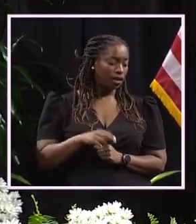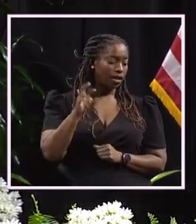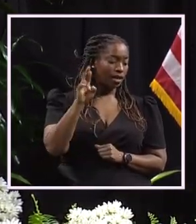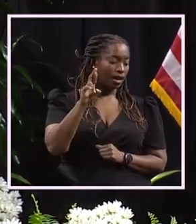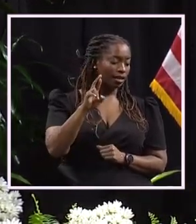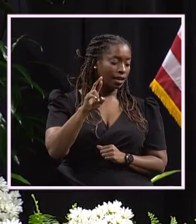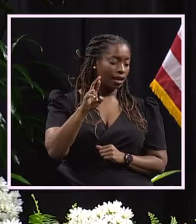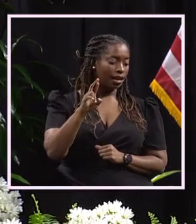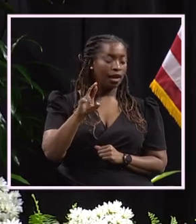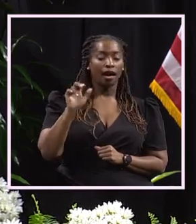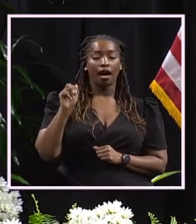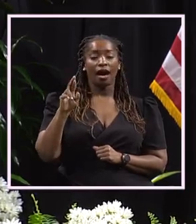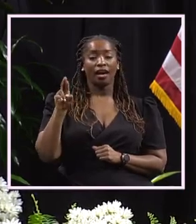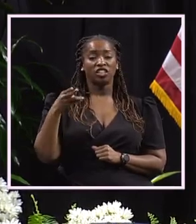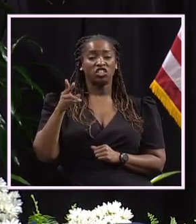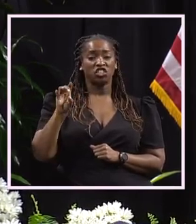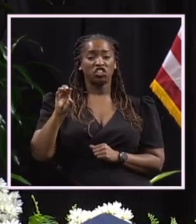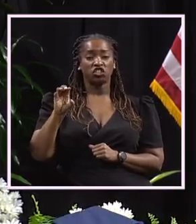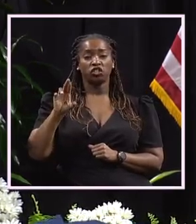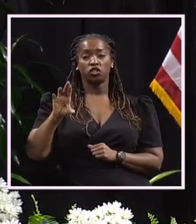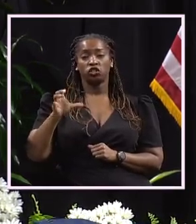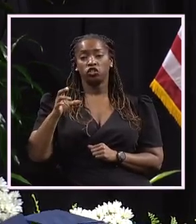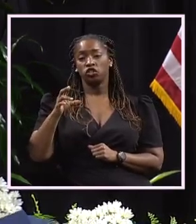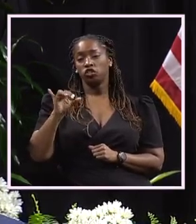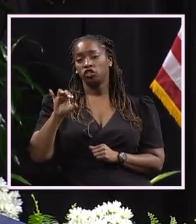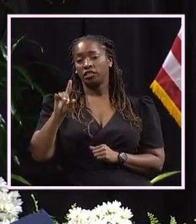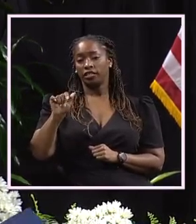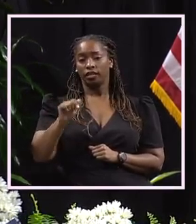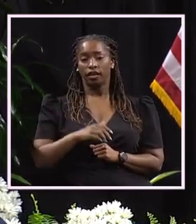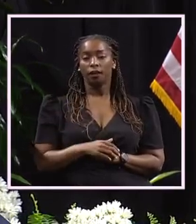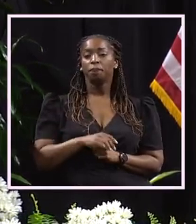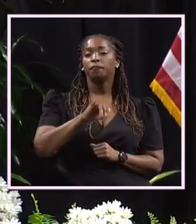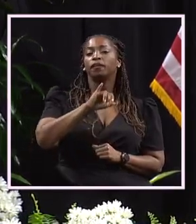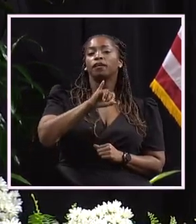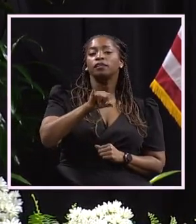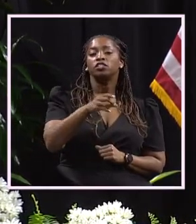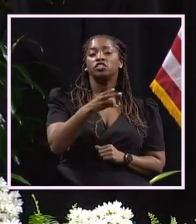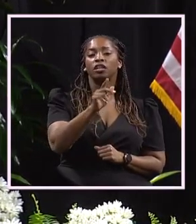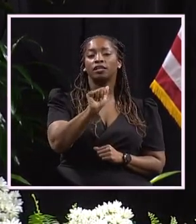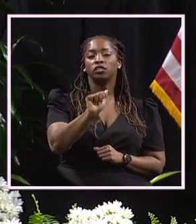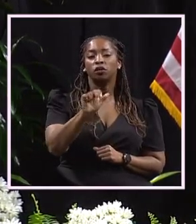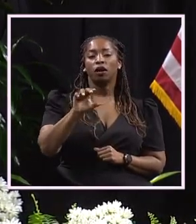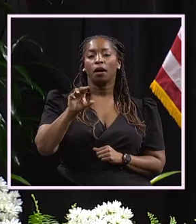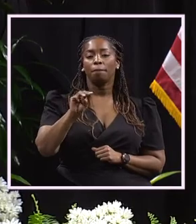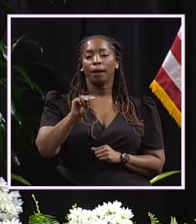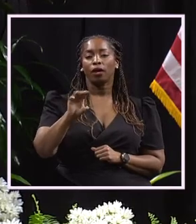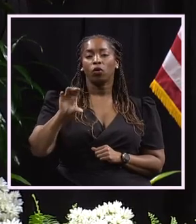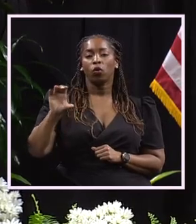Archiga, cum laude. Joshua Michael Collins, cum laude.